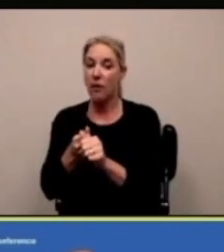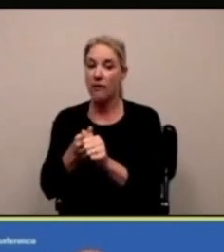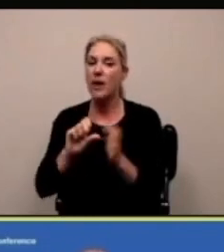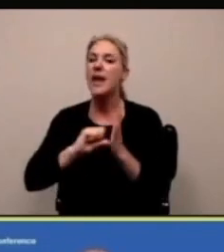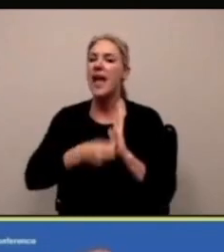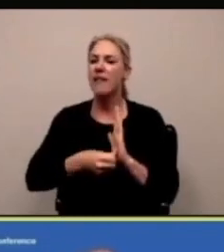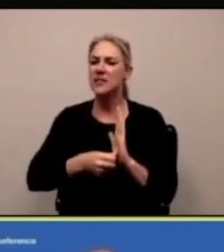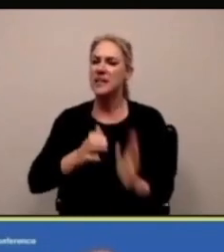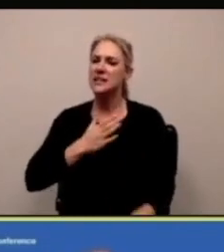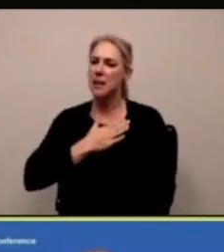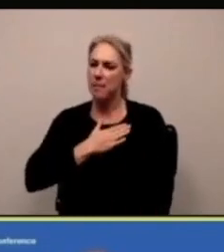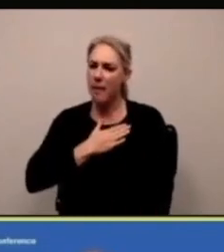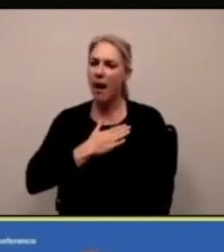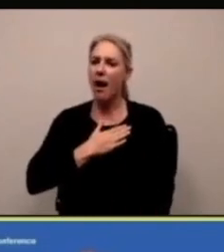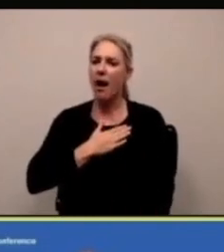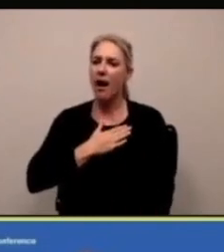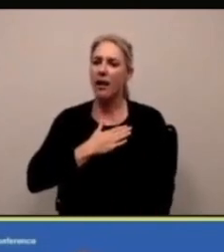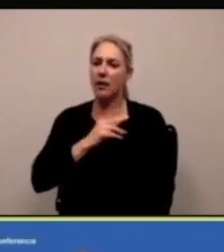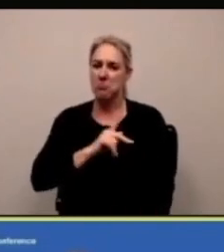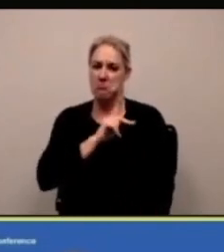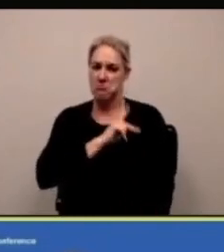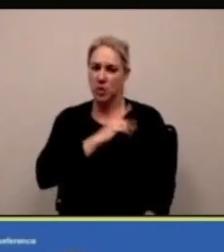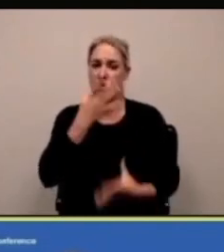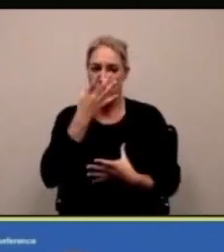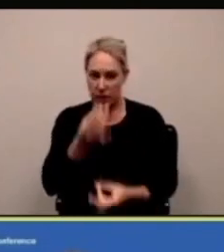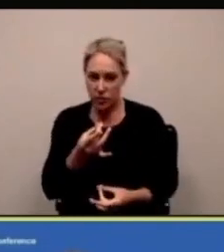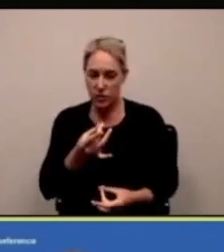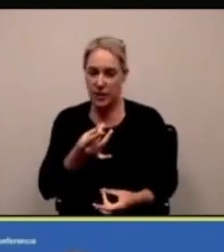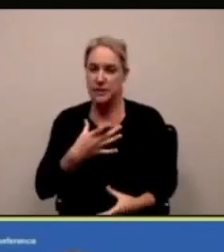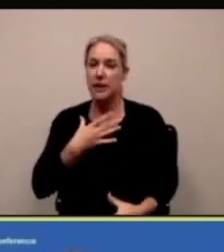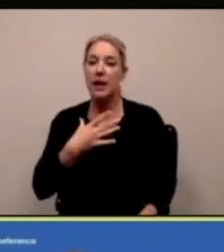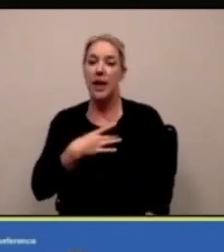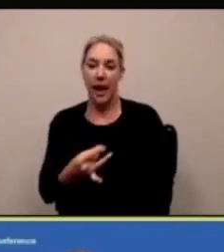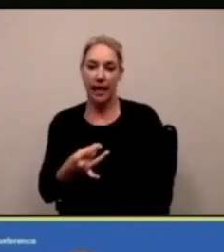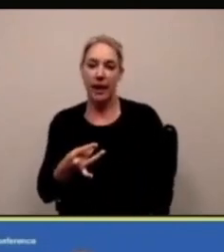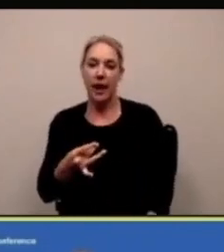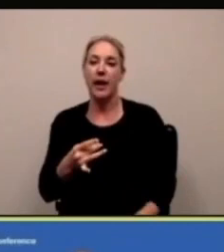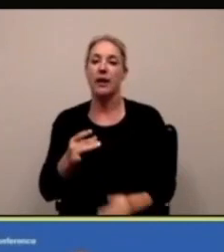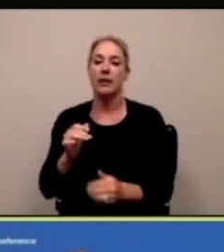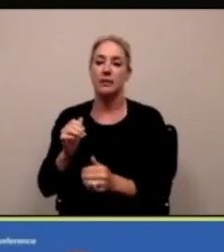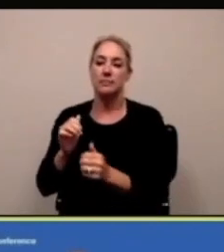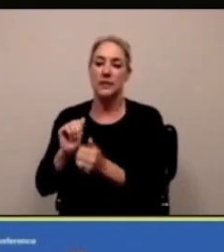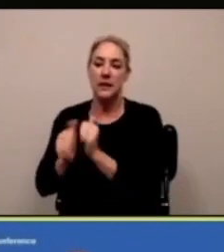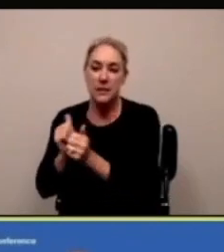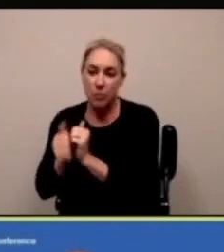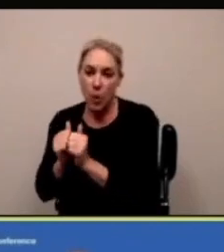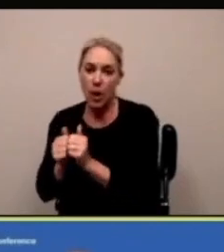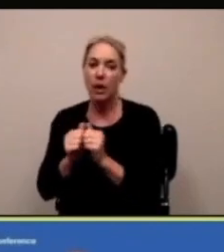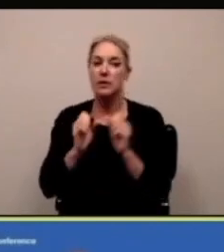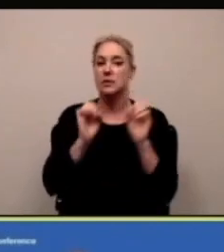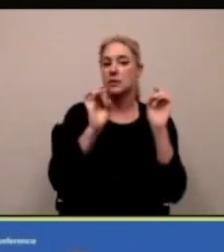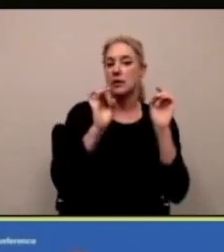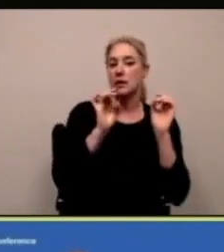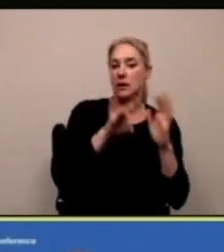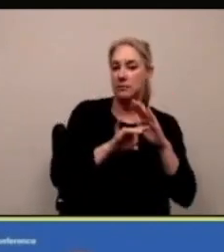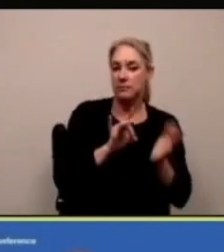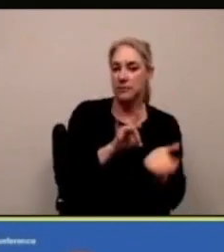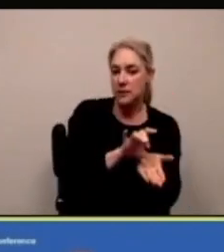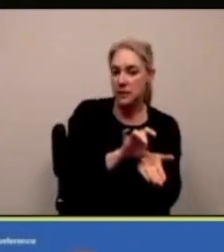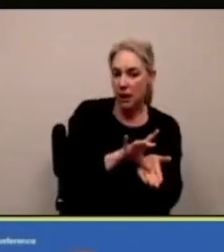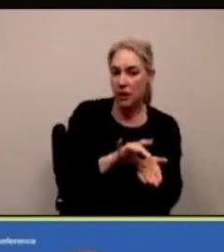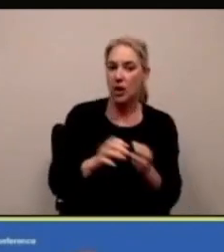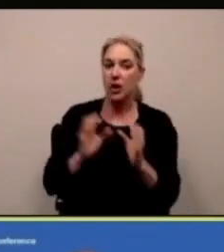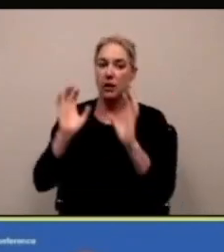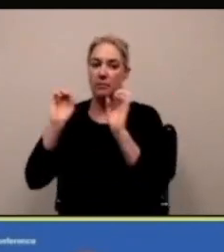my own personal interests. So you know, I like sports like soccer or football or basketball. Especially with the World